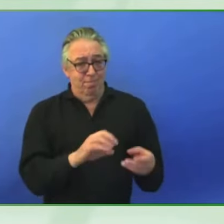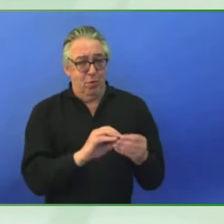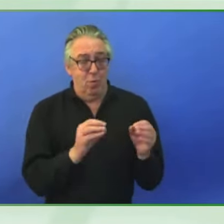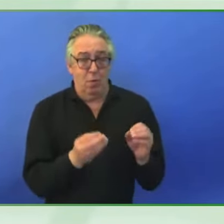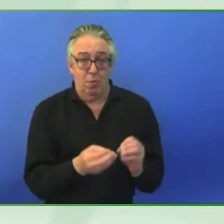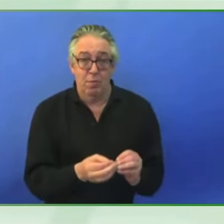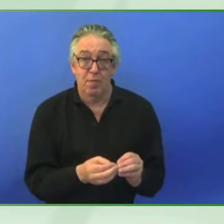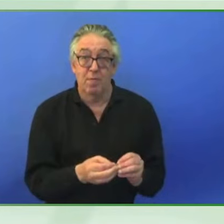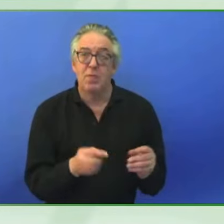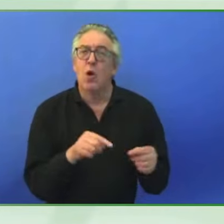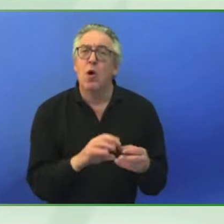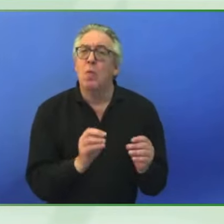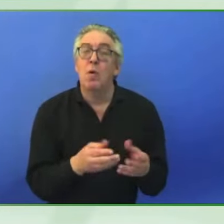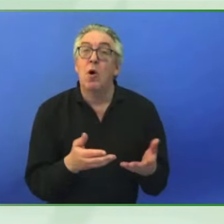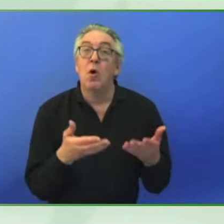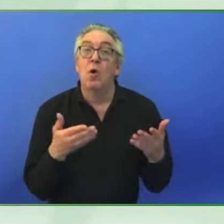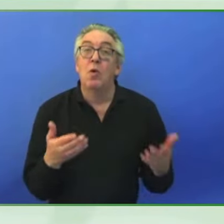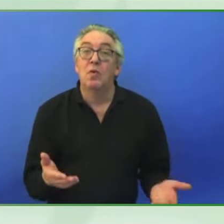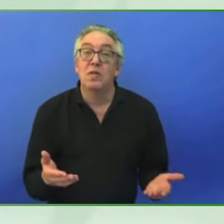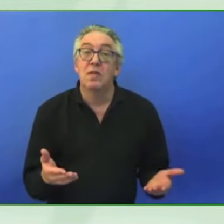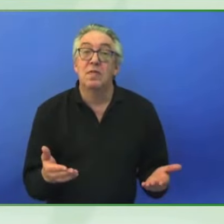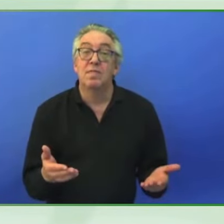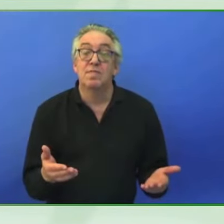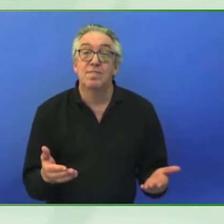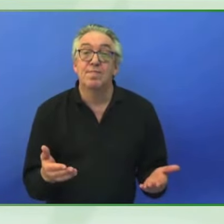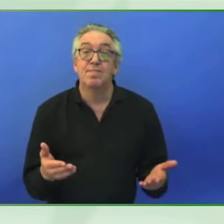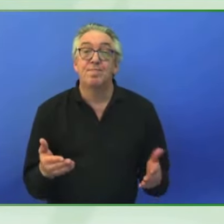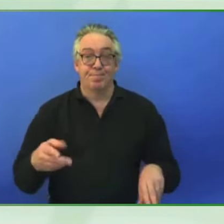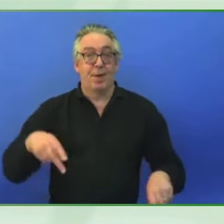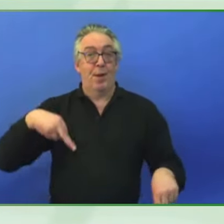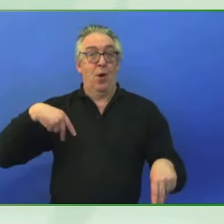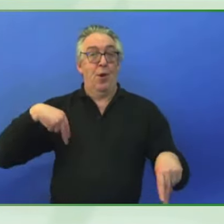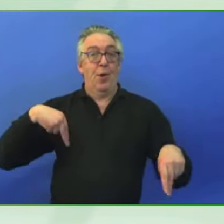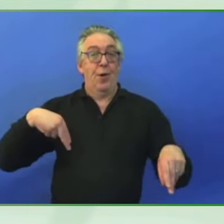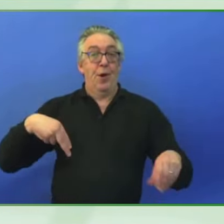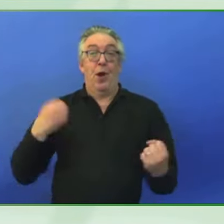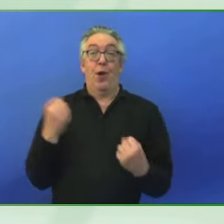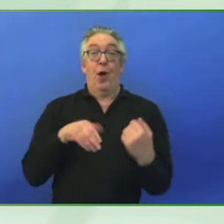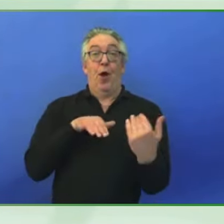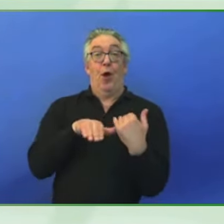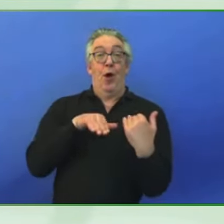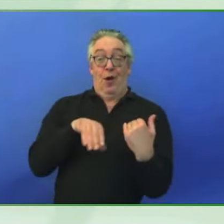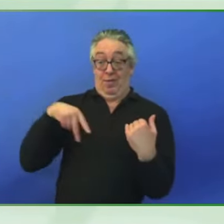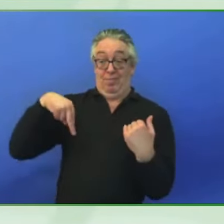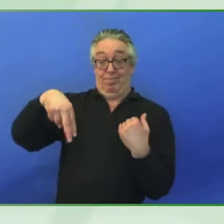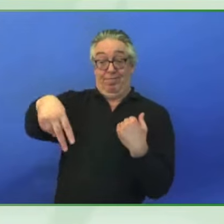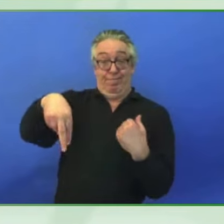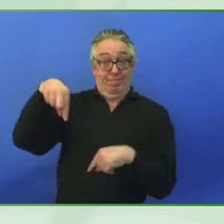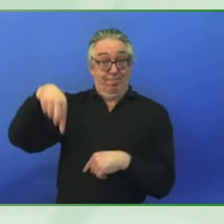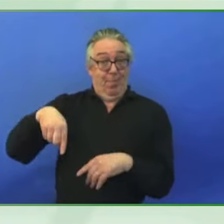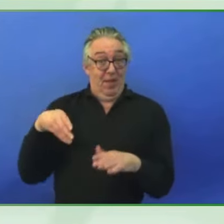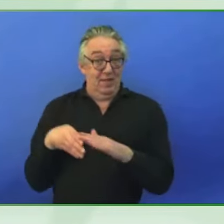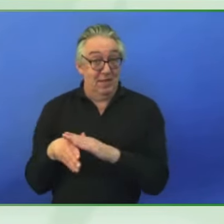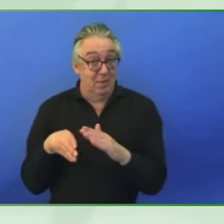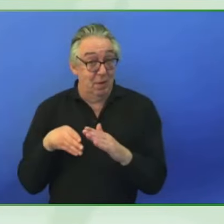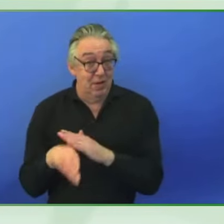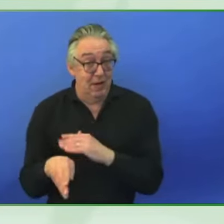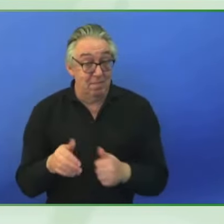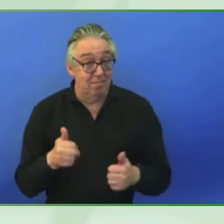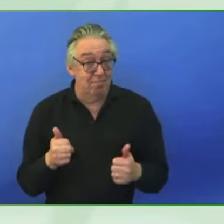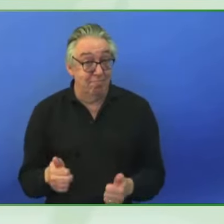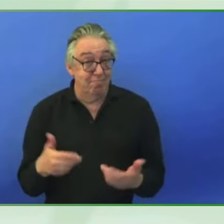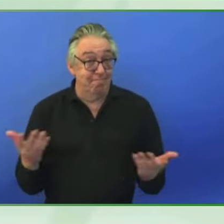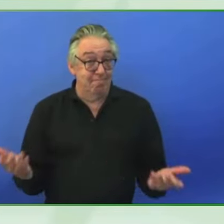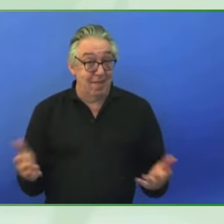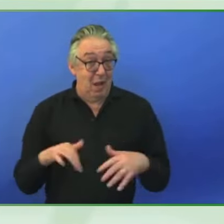the accessibility of sidewalks, of pathways. I'm happy that we have joined